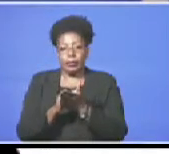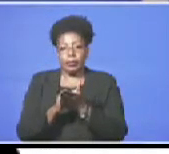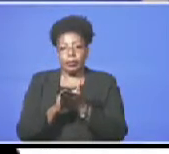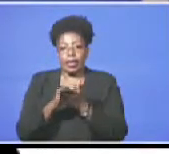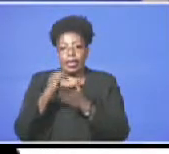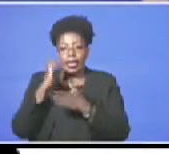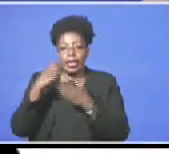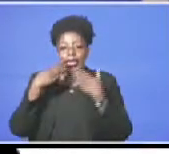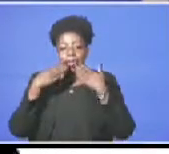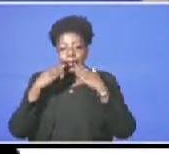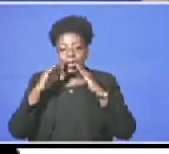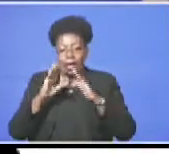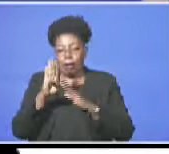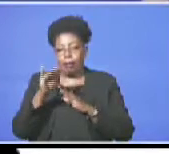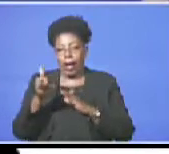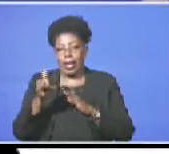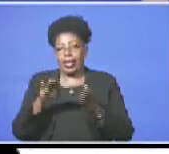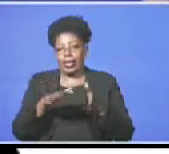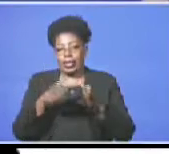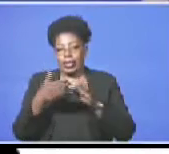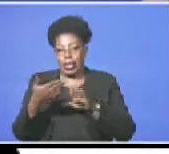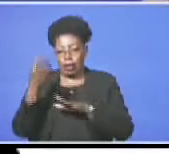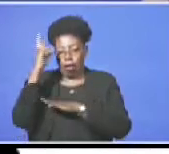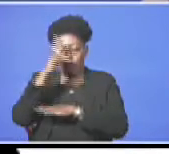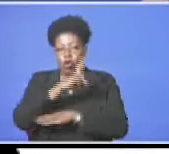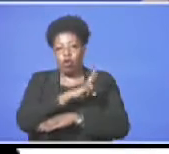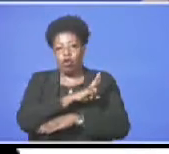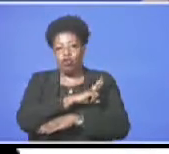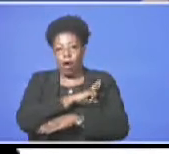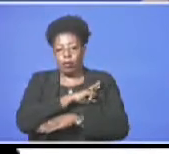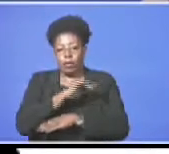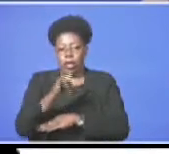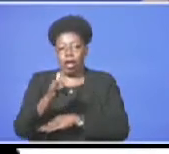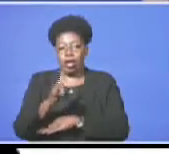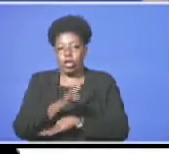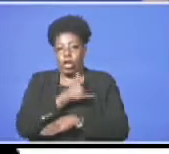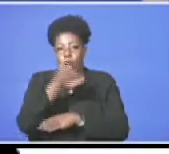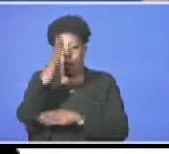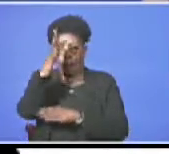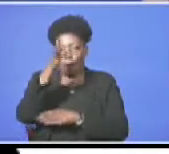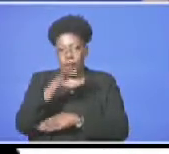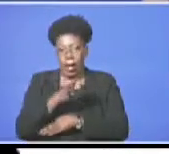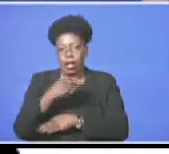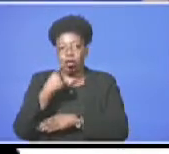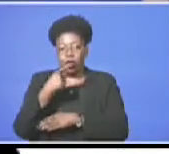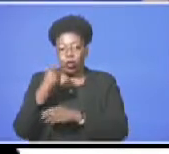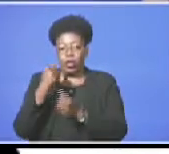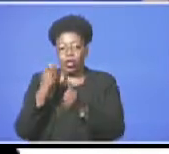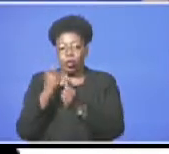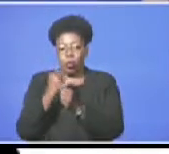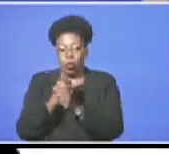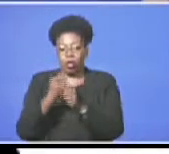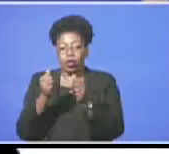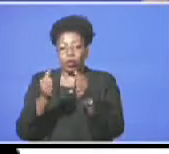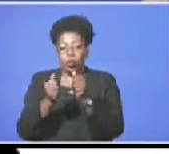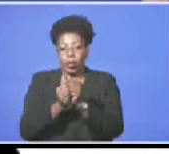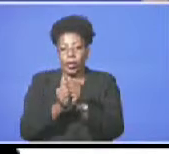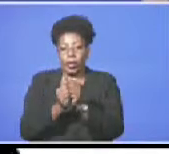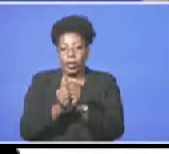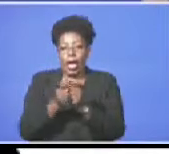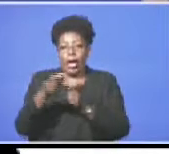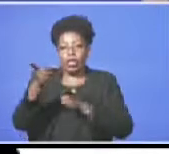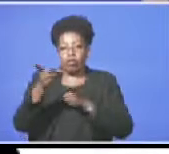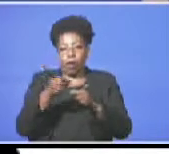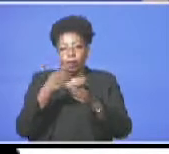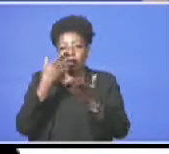deeply saddened by the death of diplomat Alray Ramsey, a young man Mitchell says he's worked closely with and described him as a